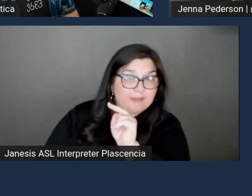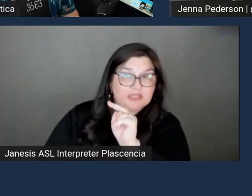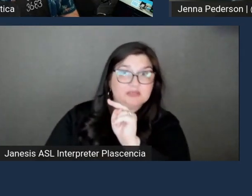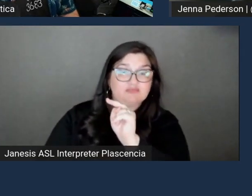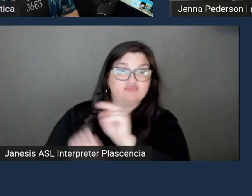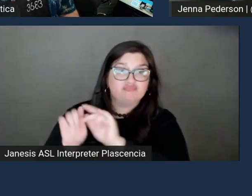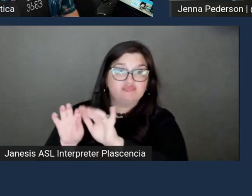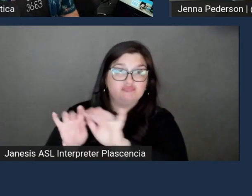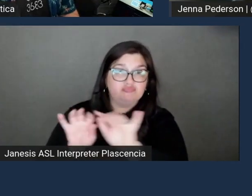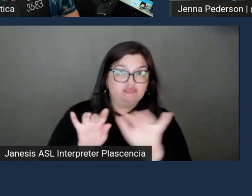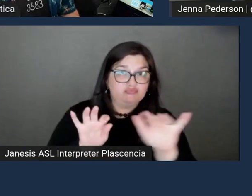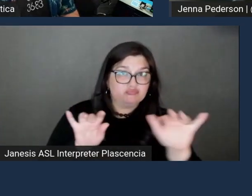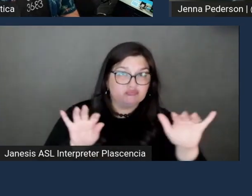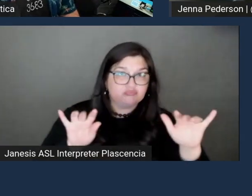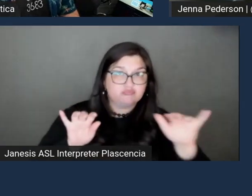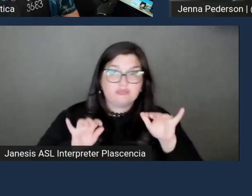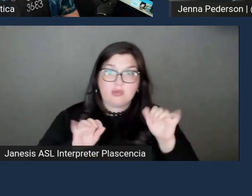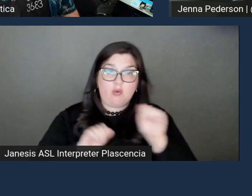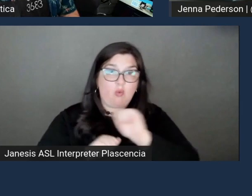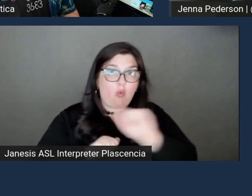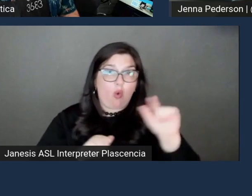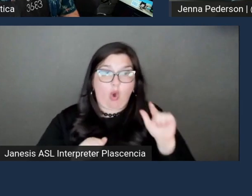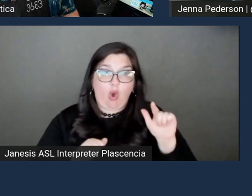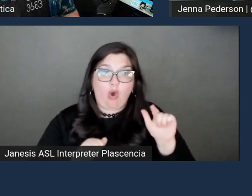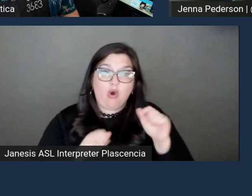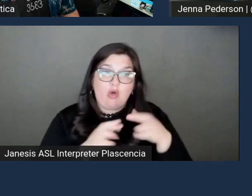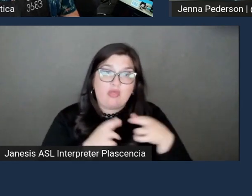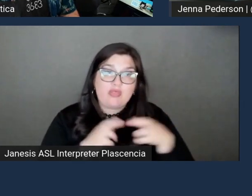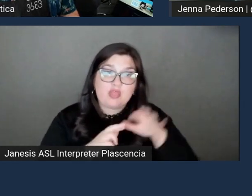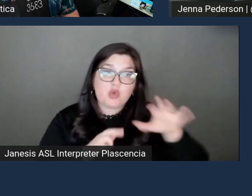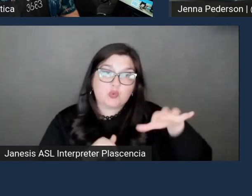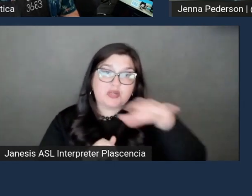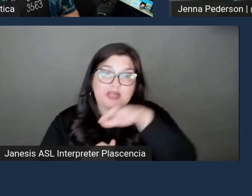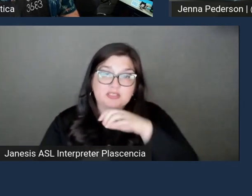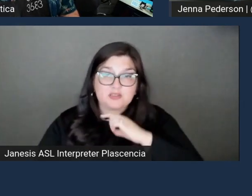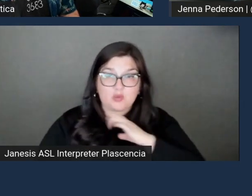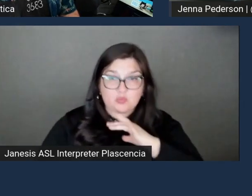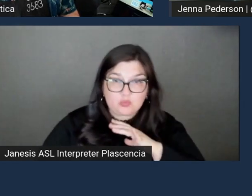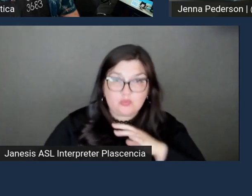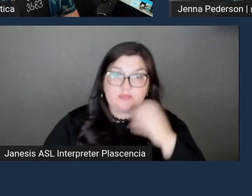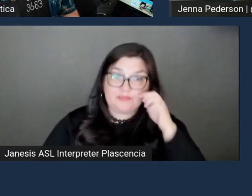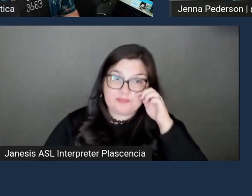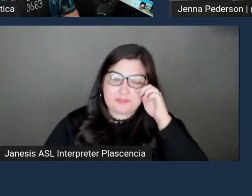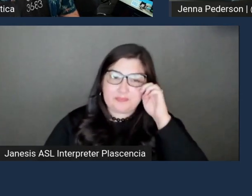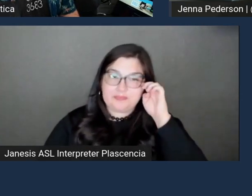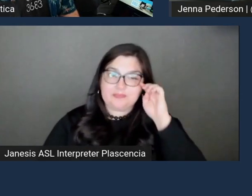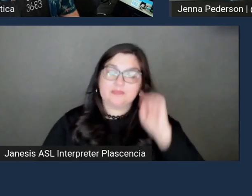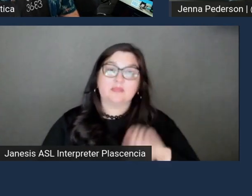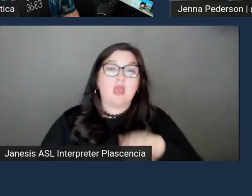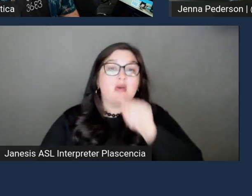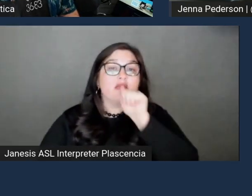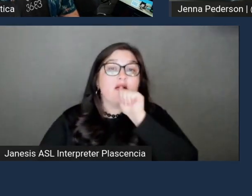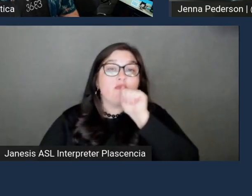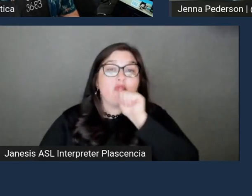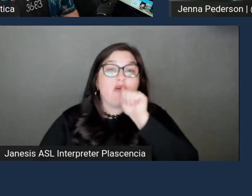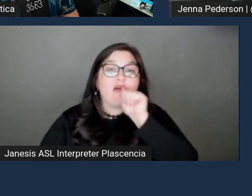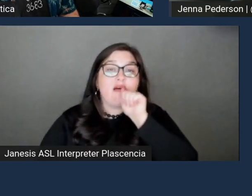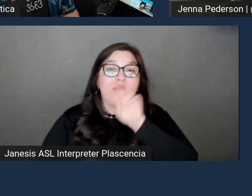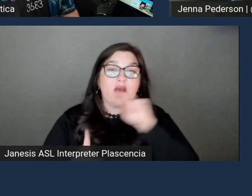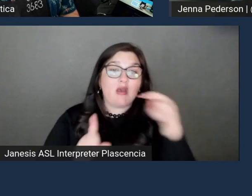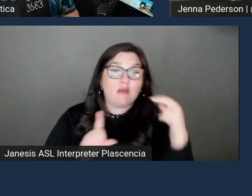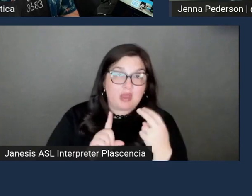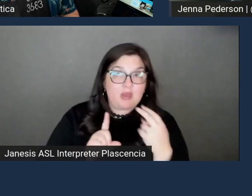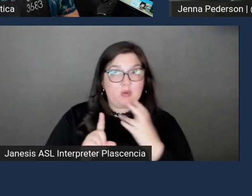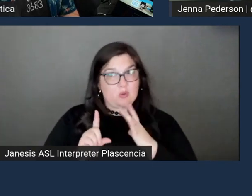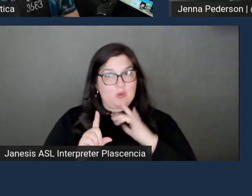US regions, if at all, from your VPC in Dublin. So it's the private aspect of it is definitely a